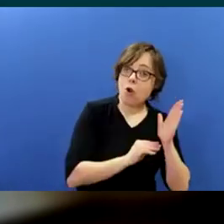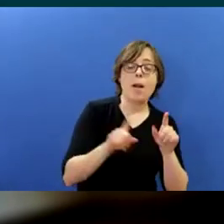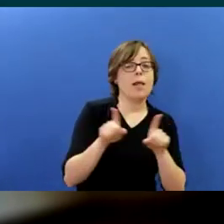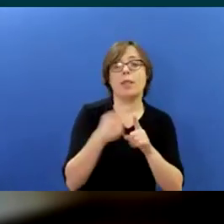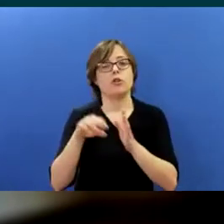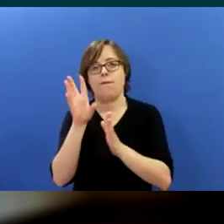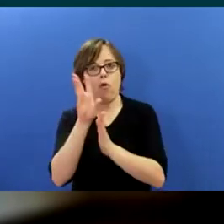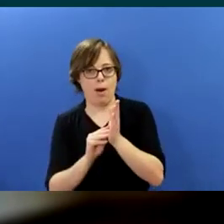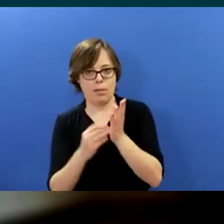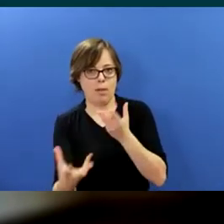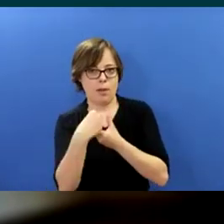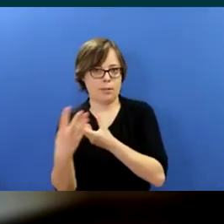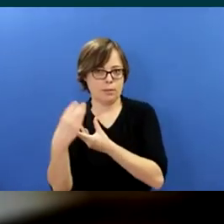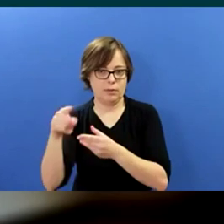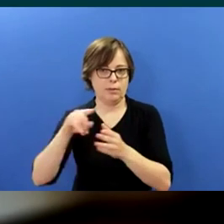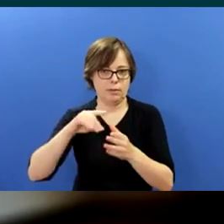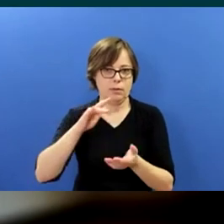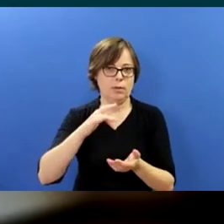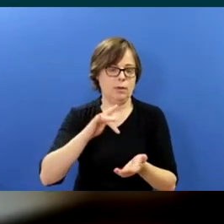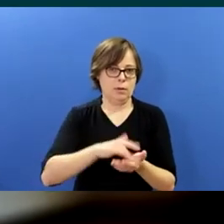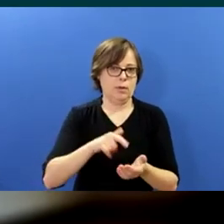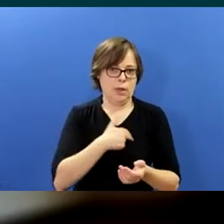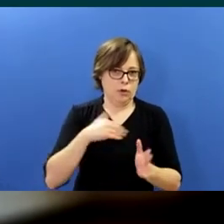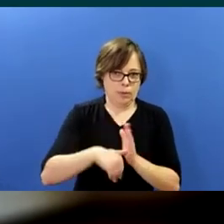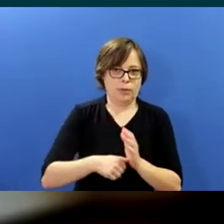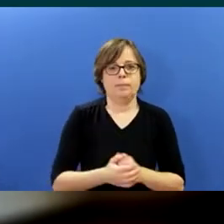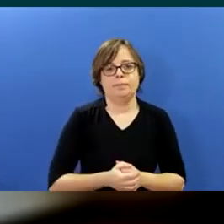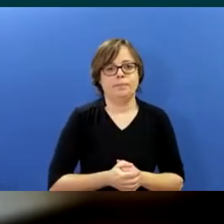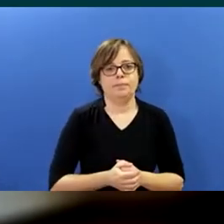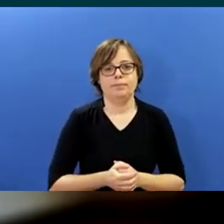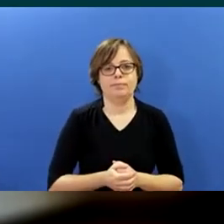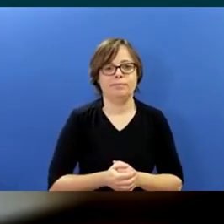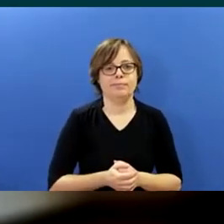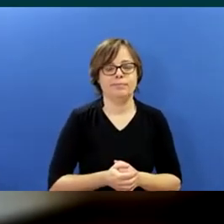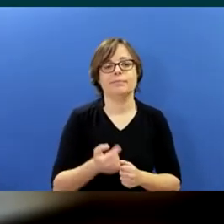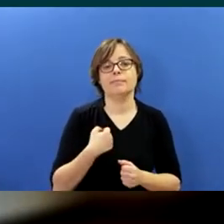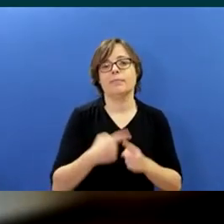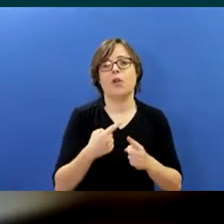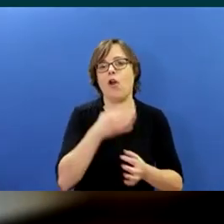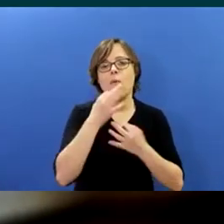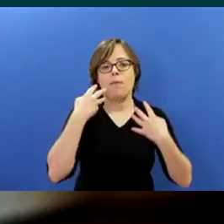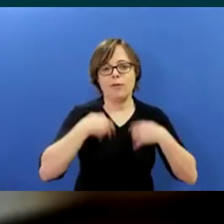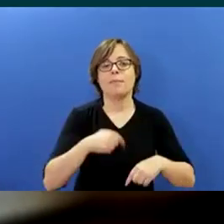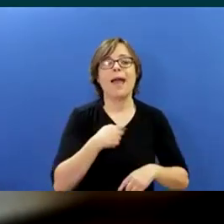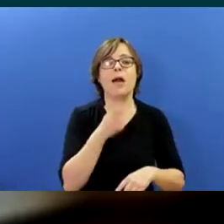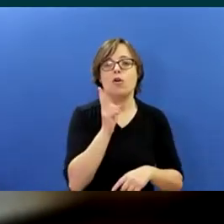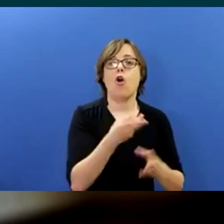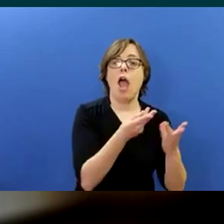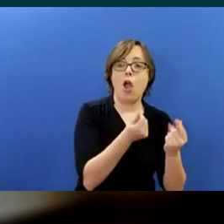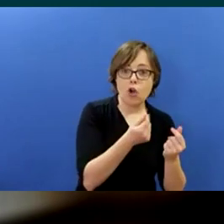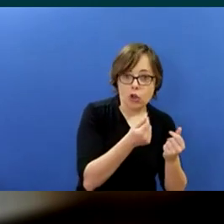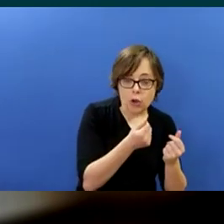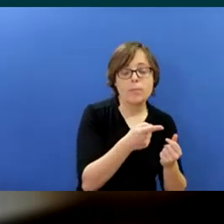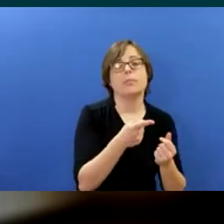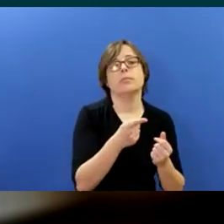Some words just about me. I'm a political scientist, economist, and city planner, and I got into